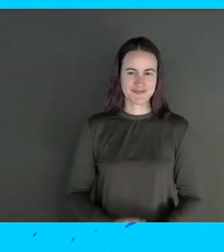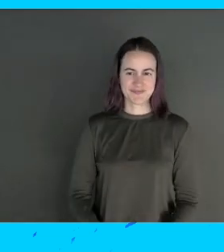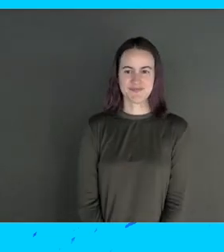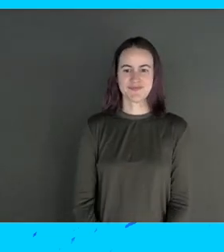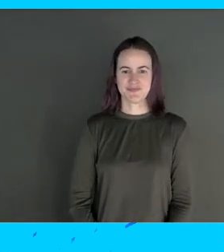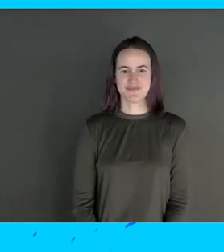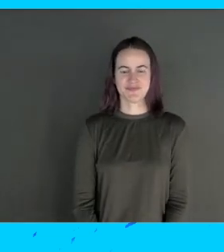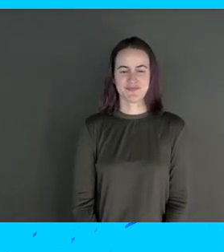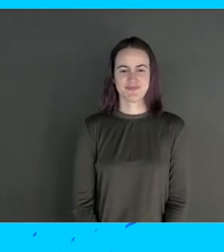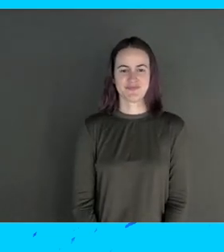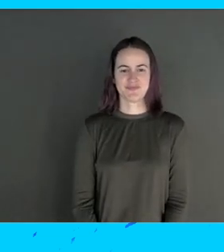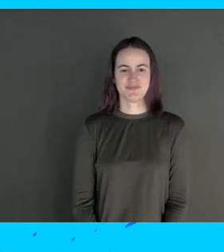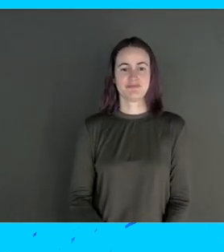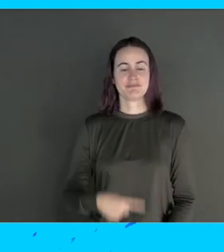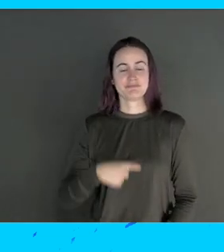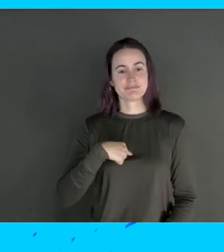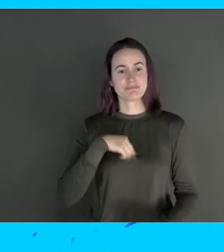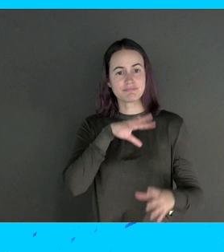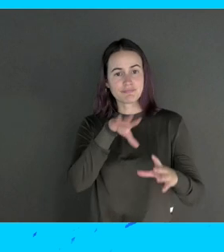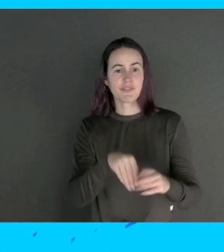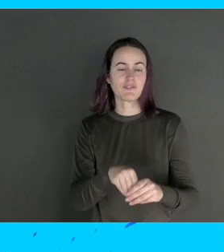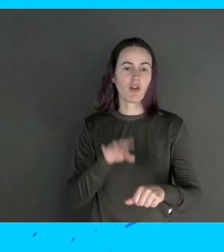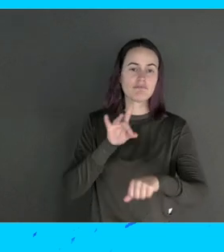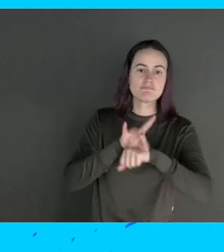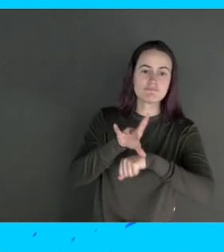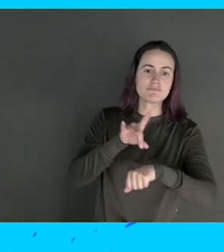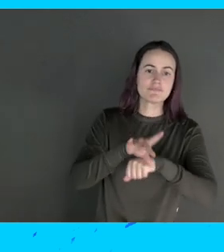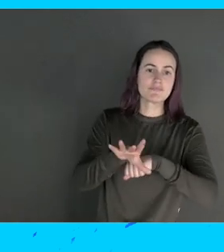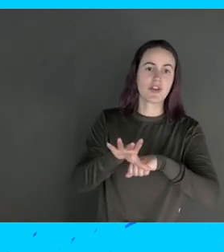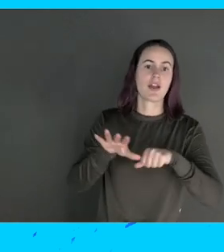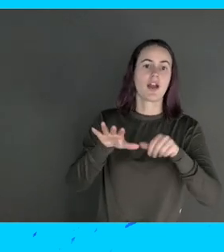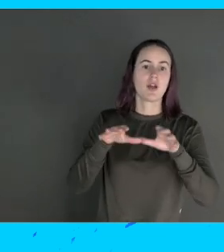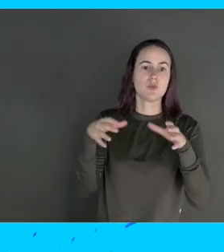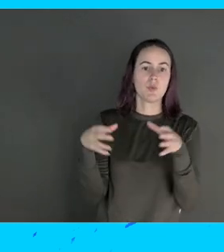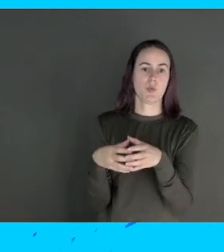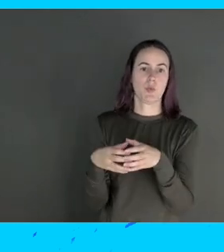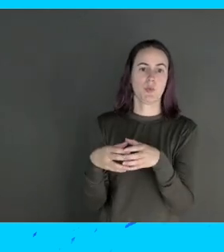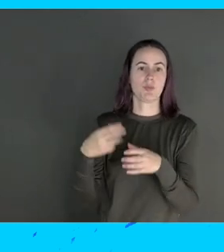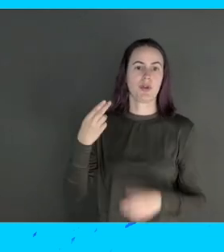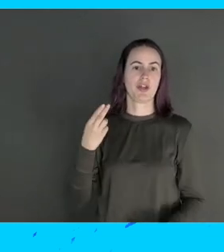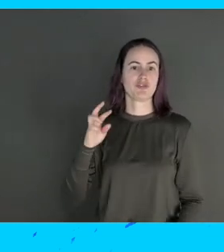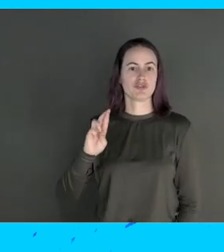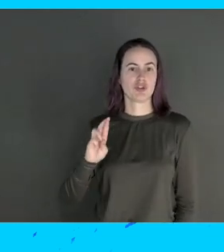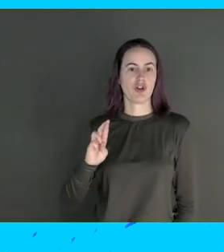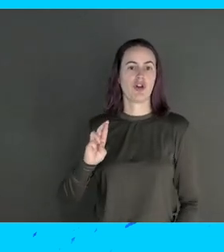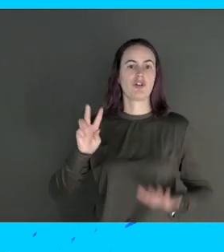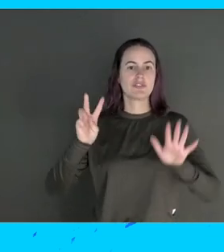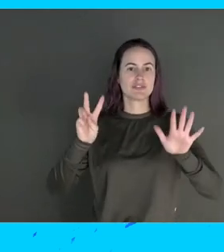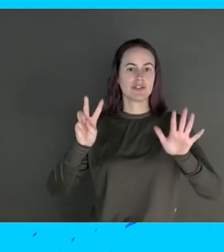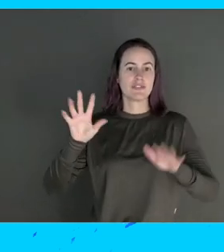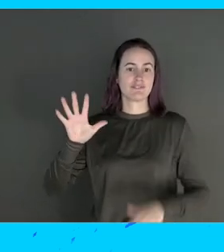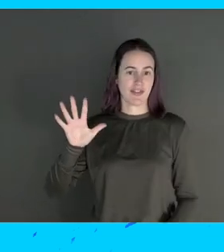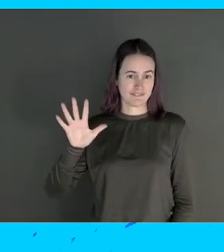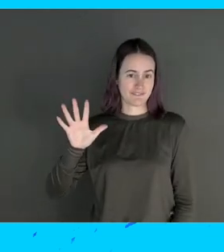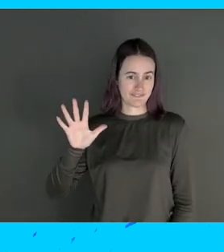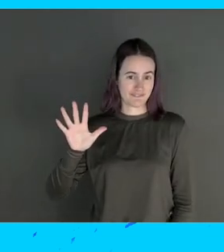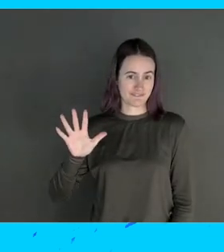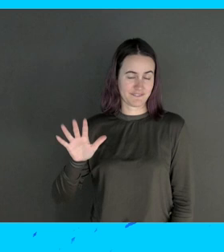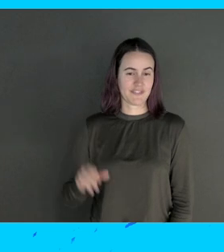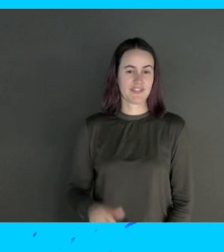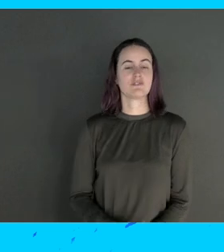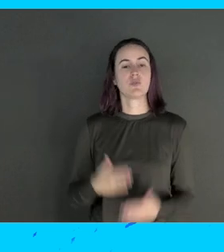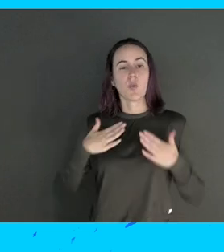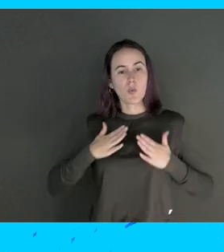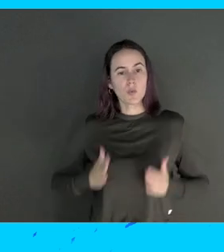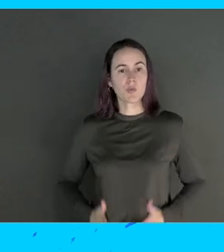also a member of the Global Advisory Group for the HR 75 initiative at the Office of the High Commissioner for Human